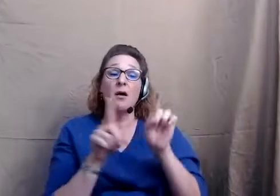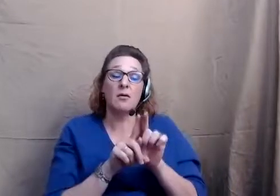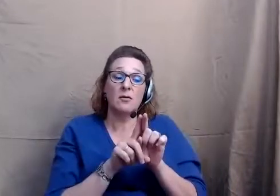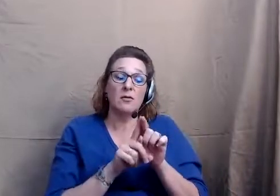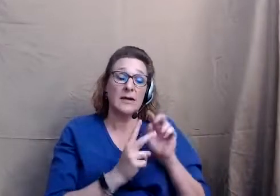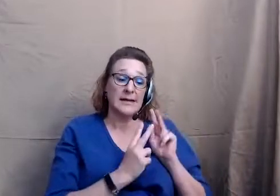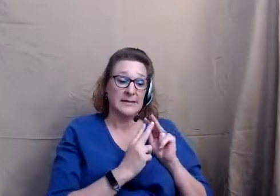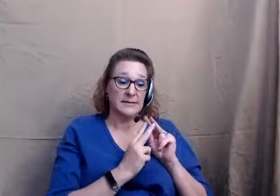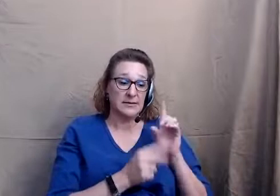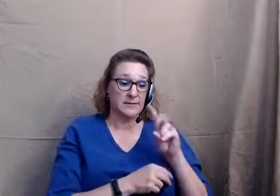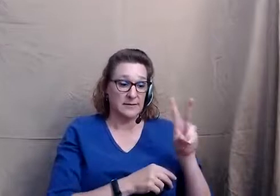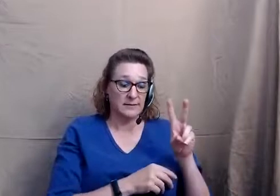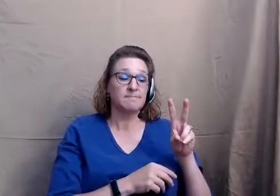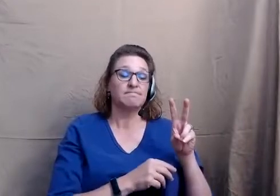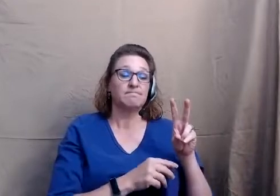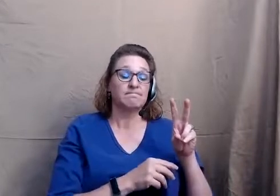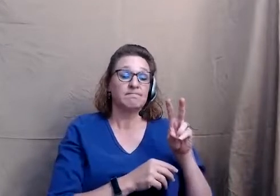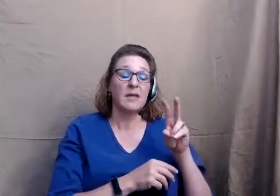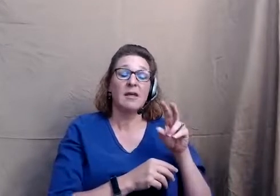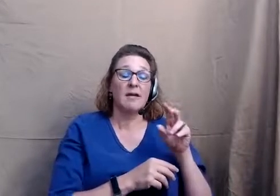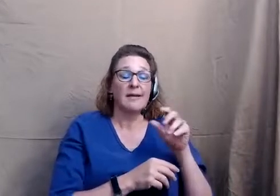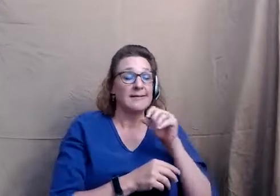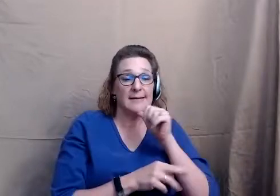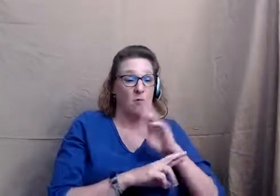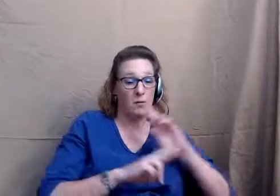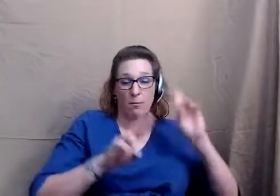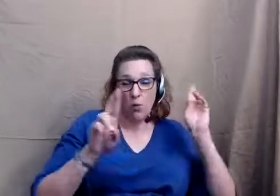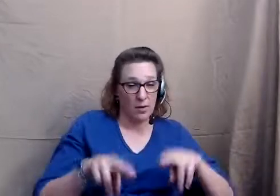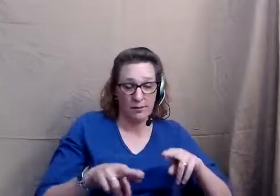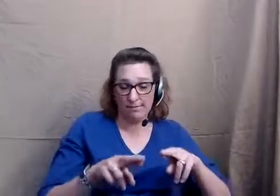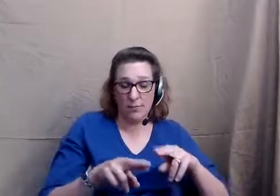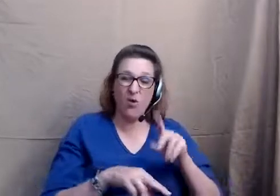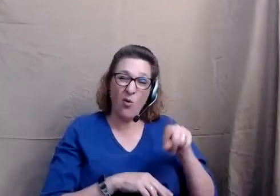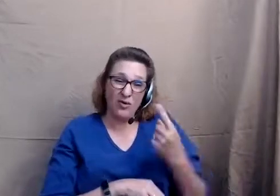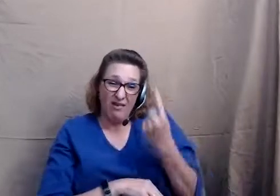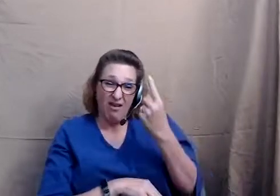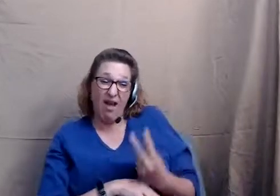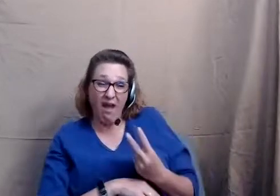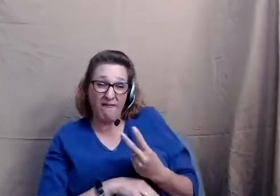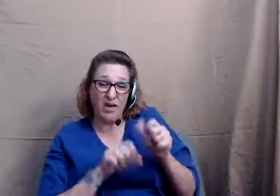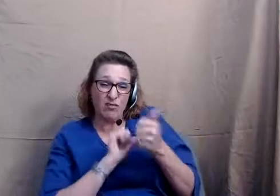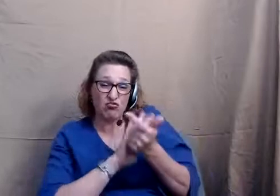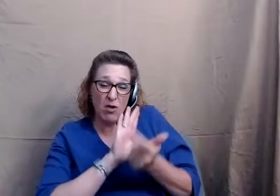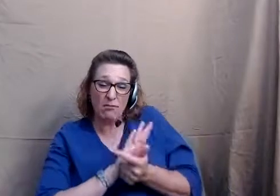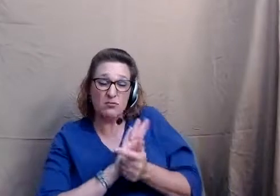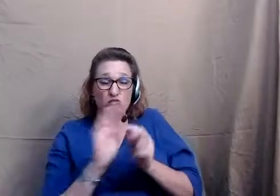partner violence is routinely underreported. Only about half of crimes of intimate partner violence are ever